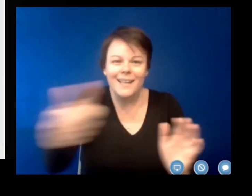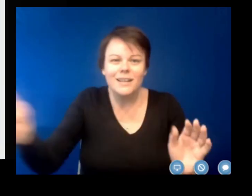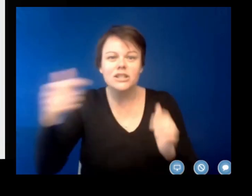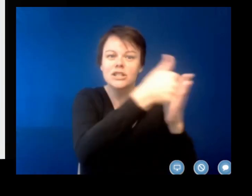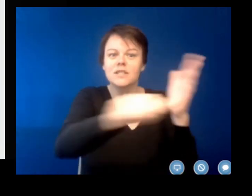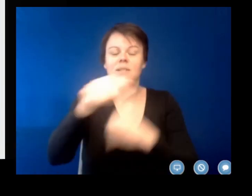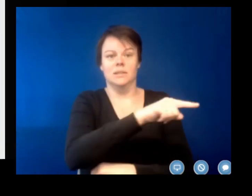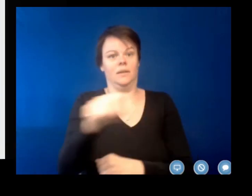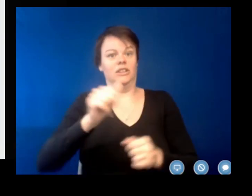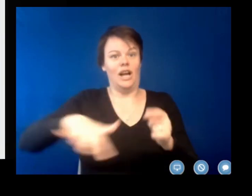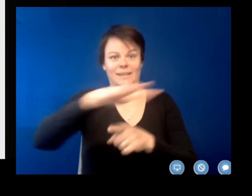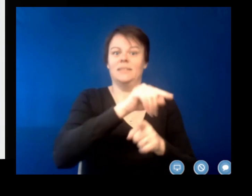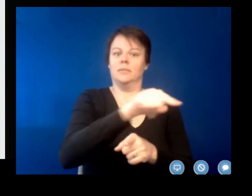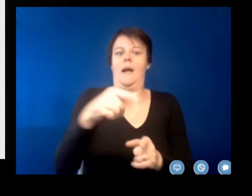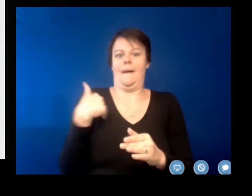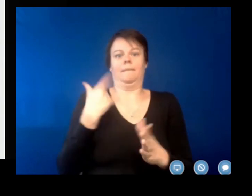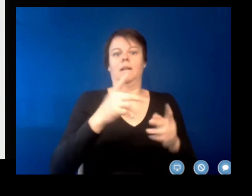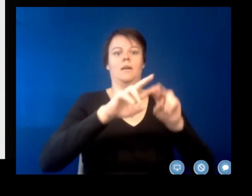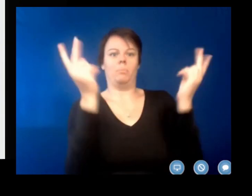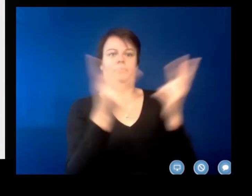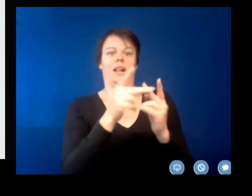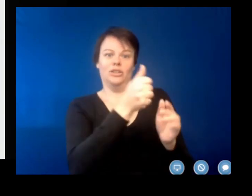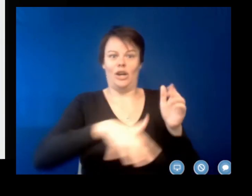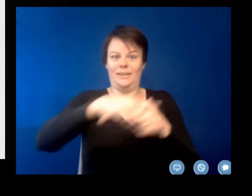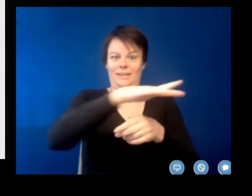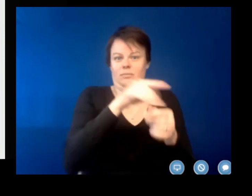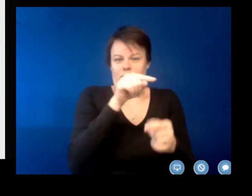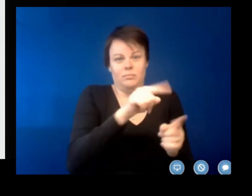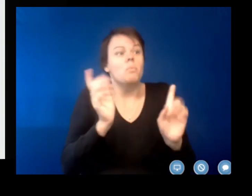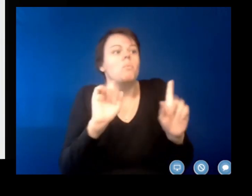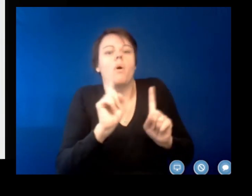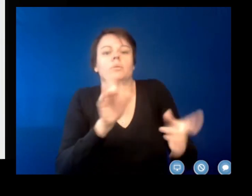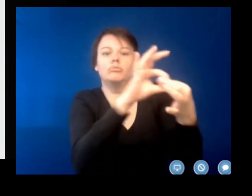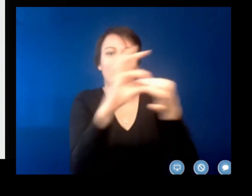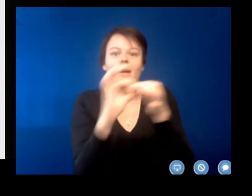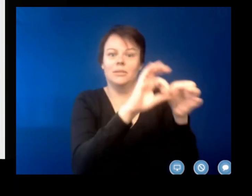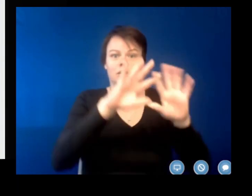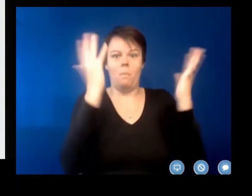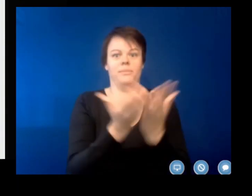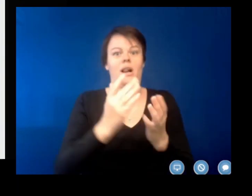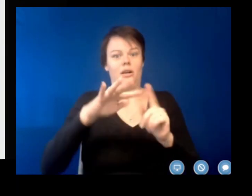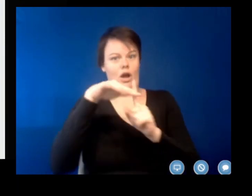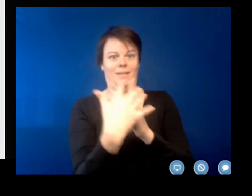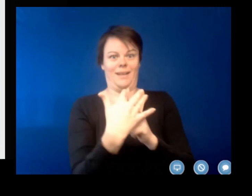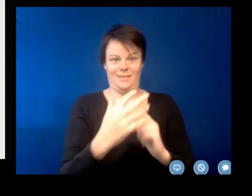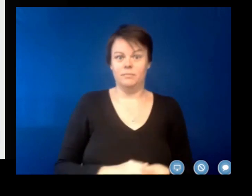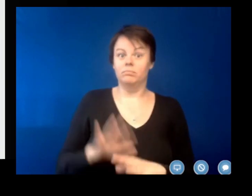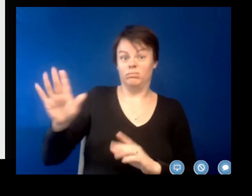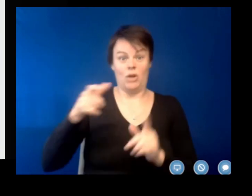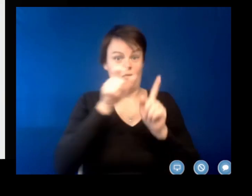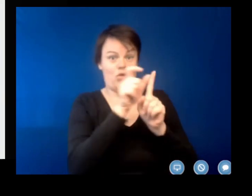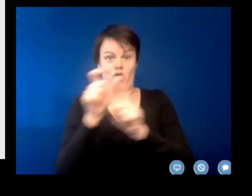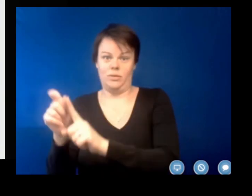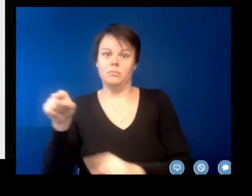his words, world society does not have the form of a state or a world organization, but it consists of the sum